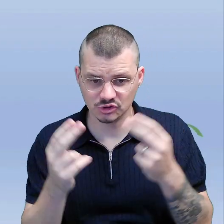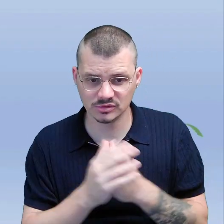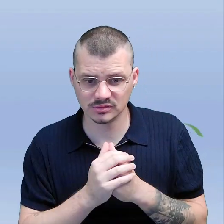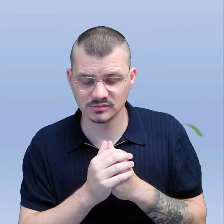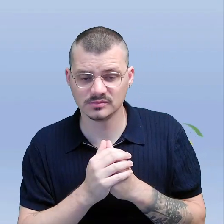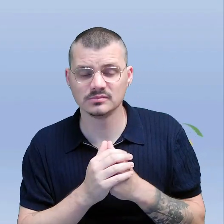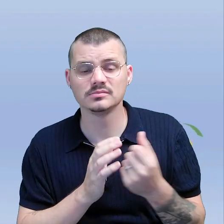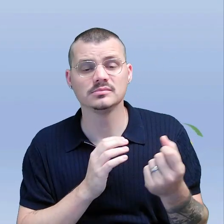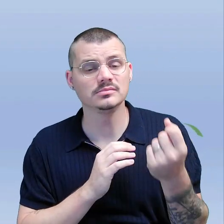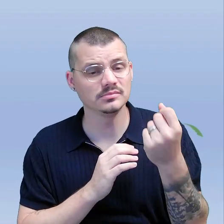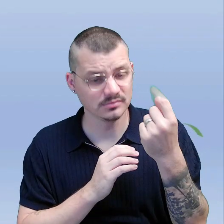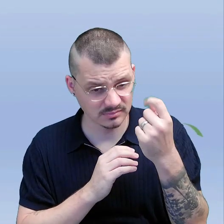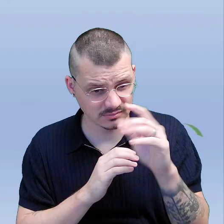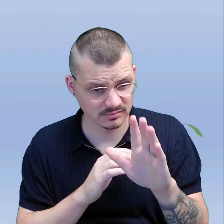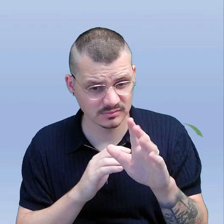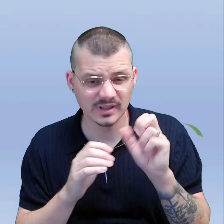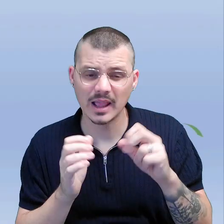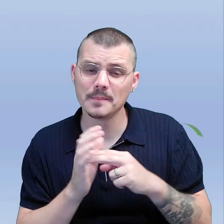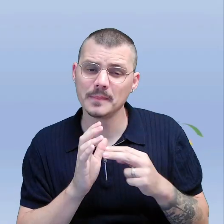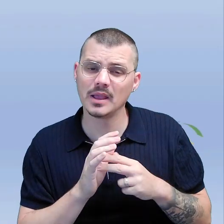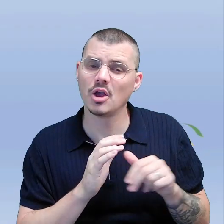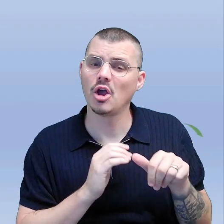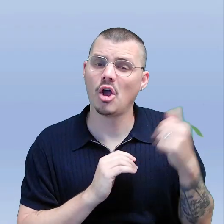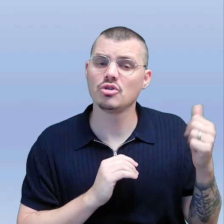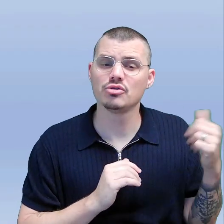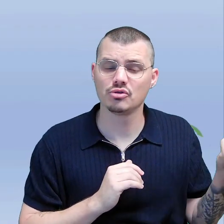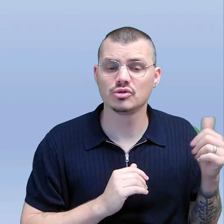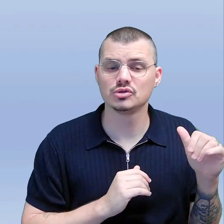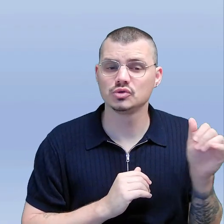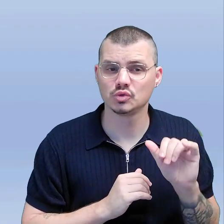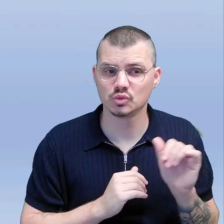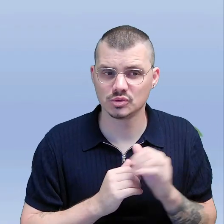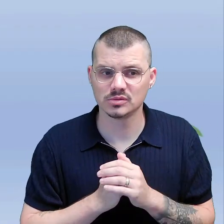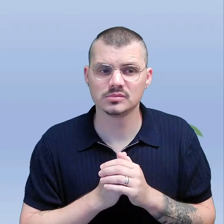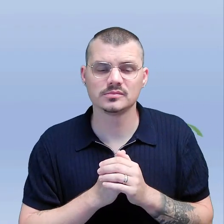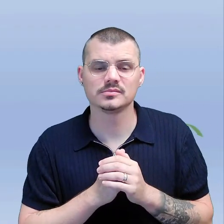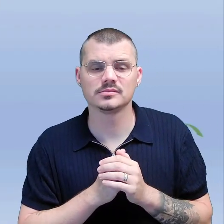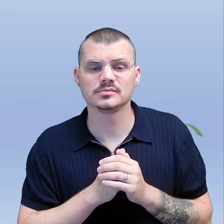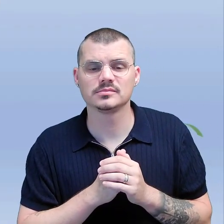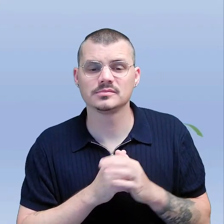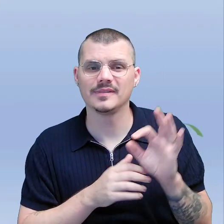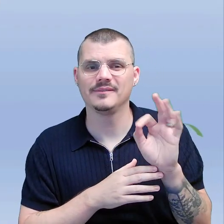hallucinations. However, it can mean a lot of other things too.